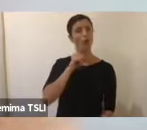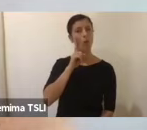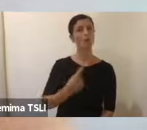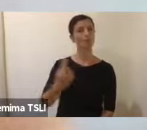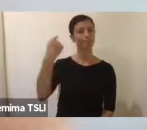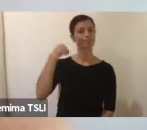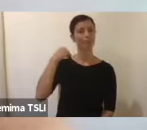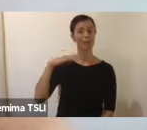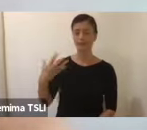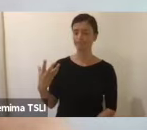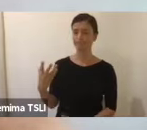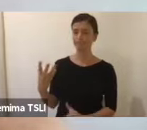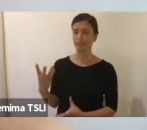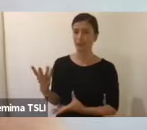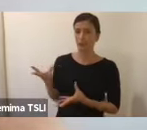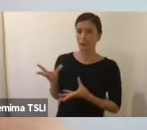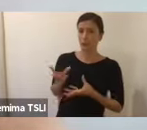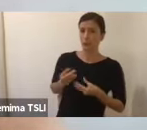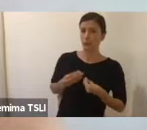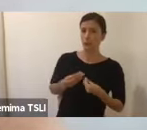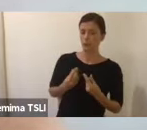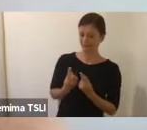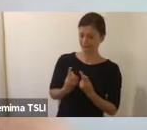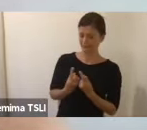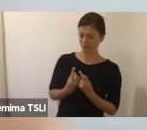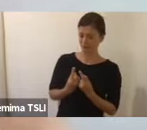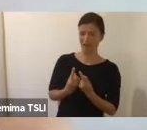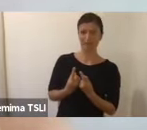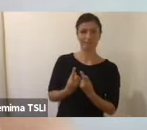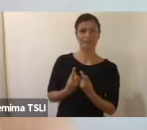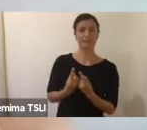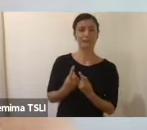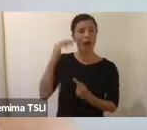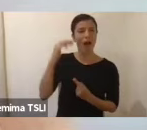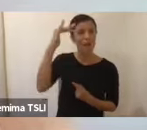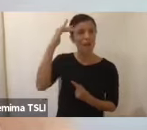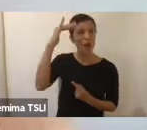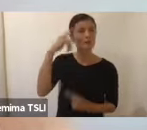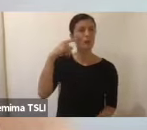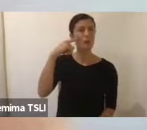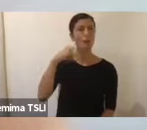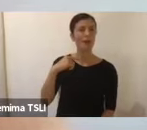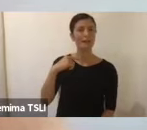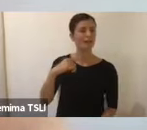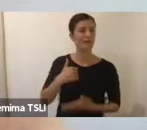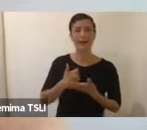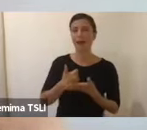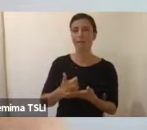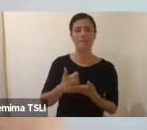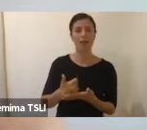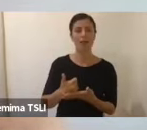you could call it an ideology of whiteness a delusion of being white as an unquestioned norm